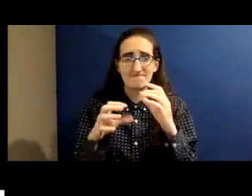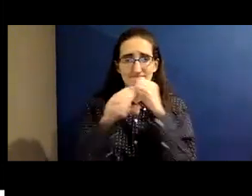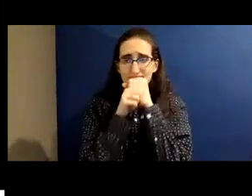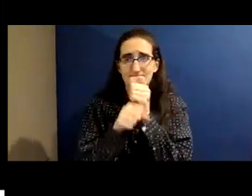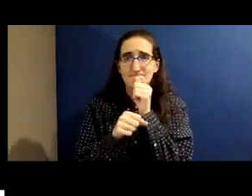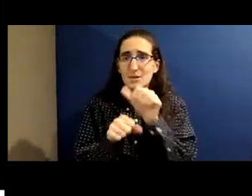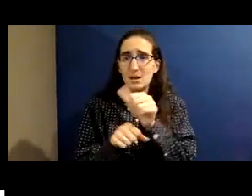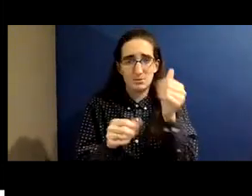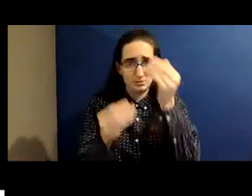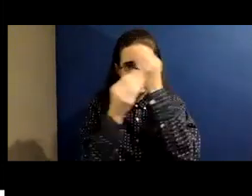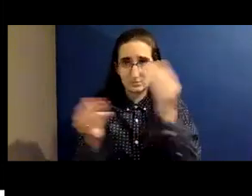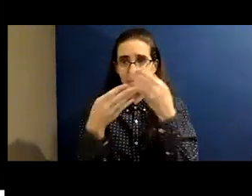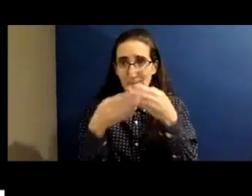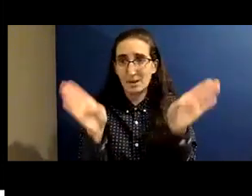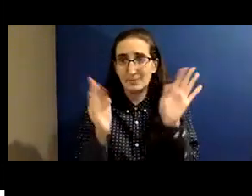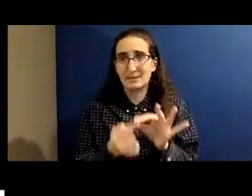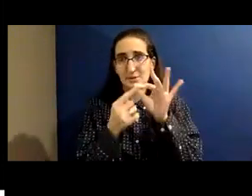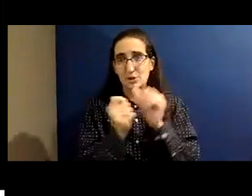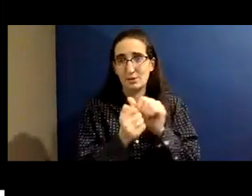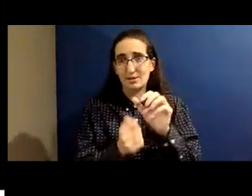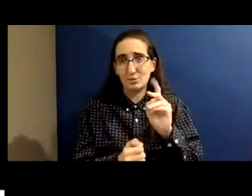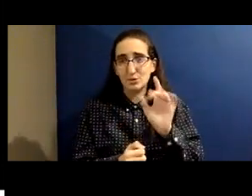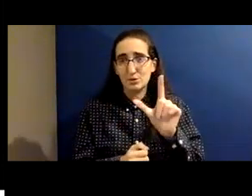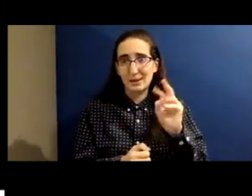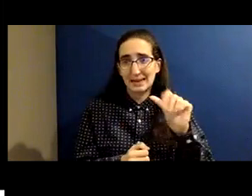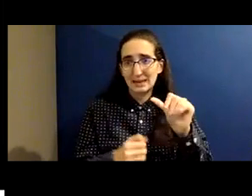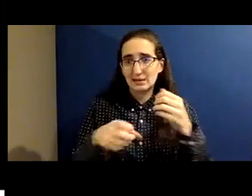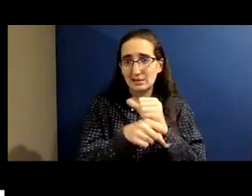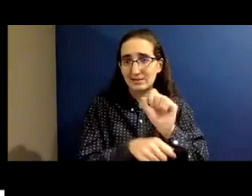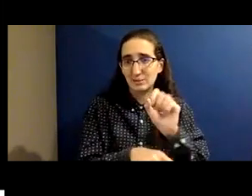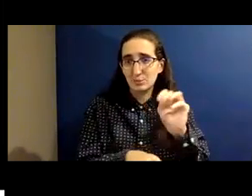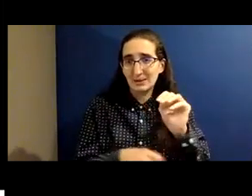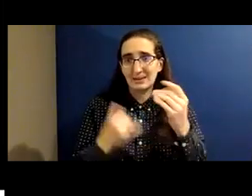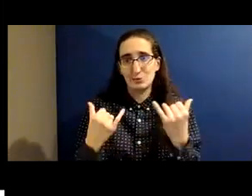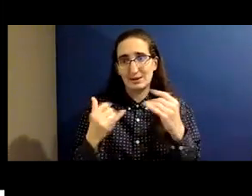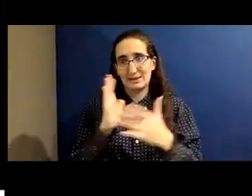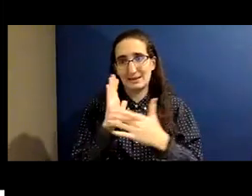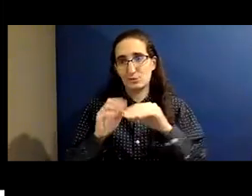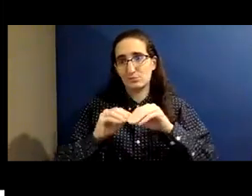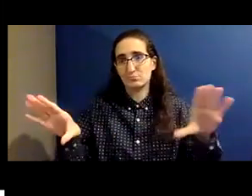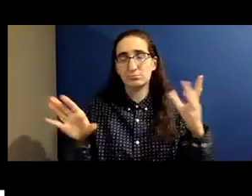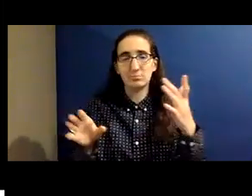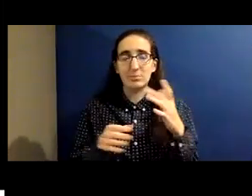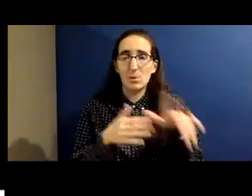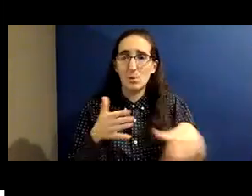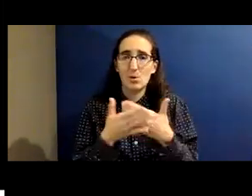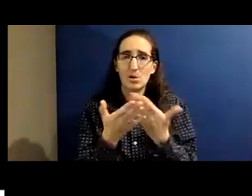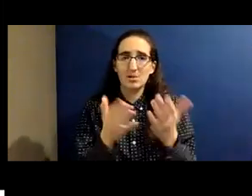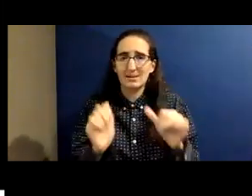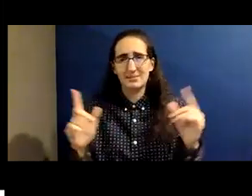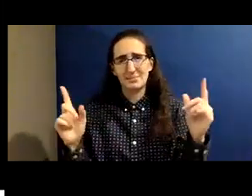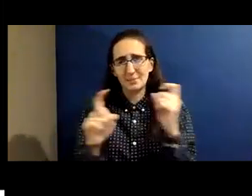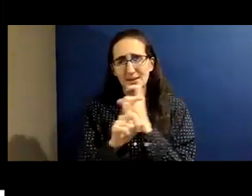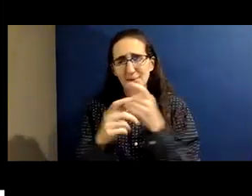others are made very public, especially by social media and today's technology. And all of these factors can be